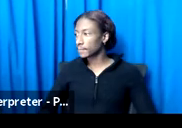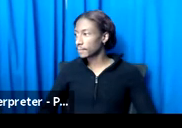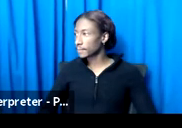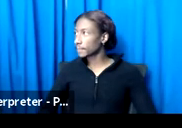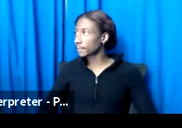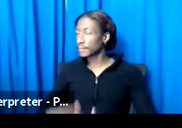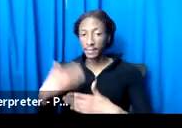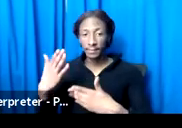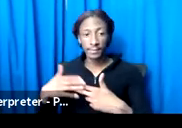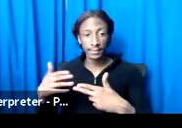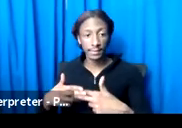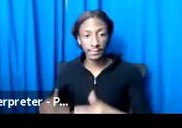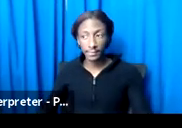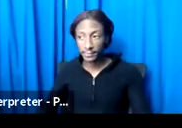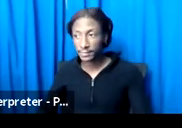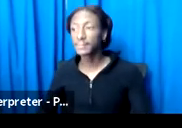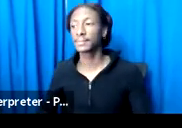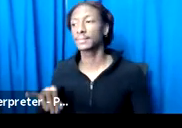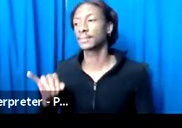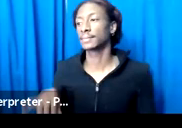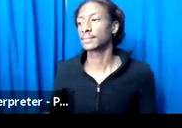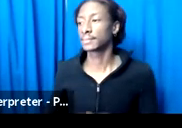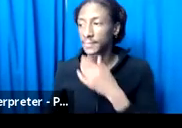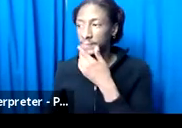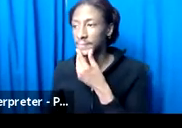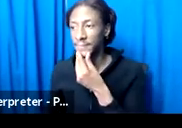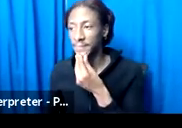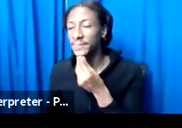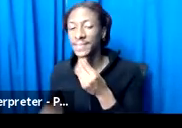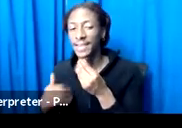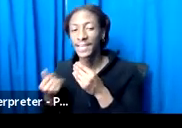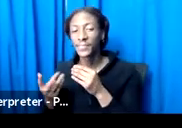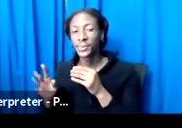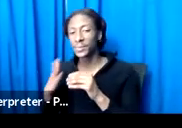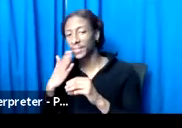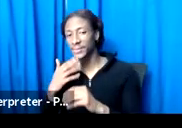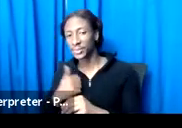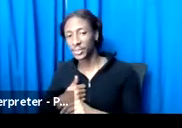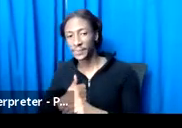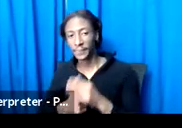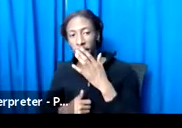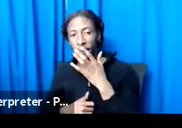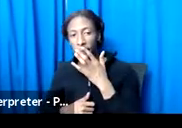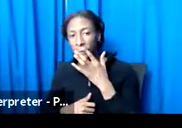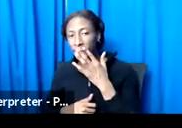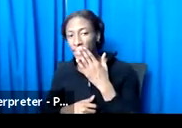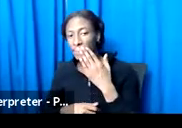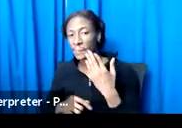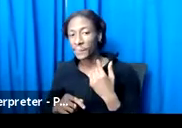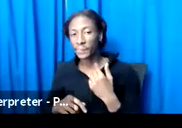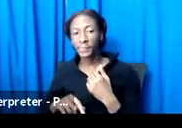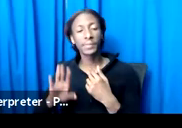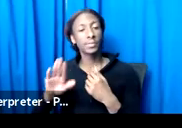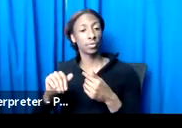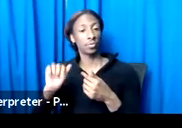Next slide, just in case. There we go. Okay. I did have a couple, my apologies. So here are links to the